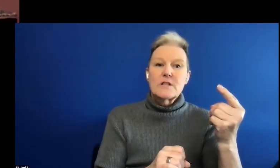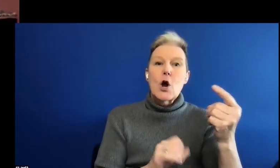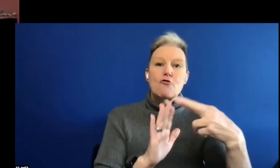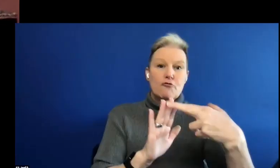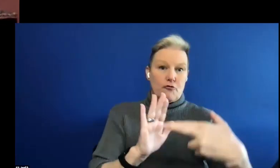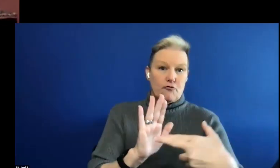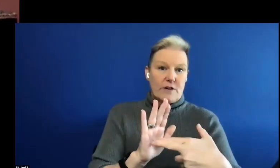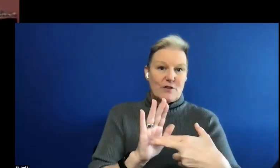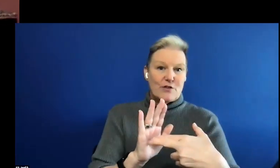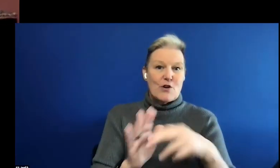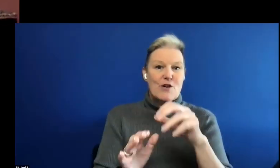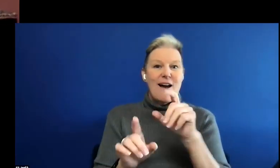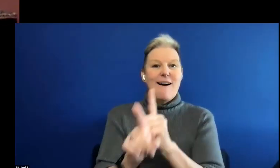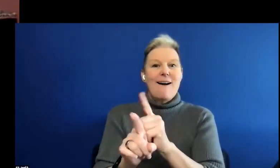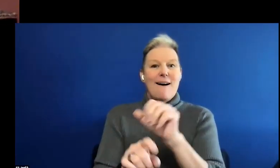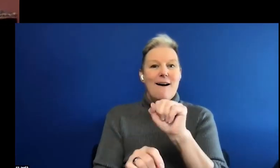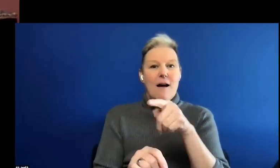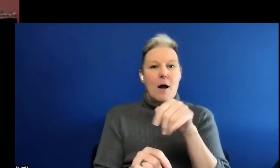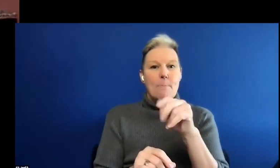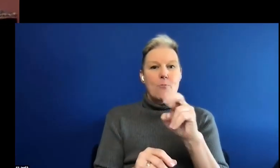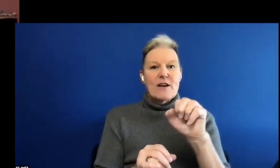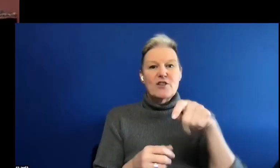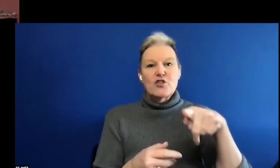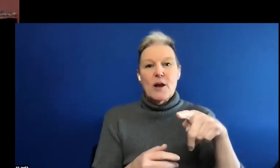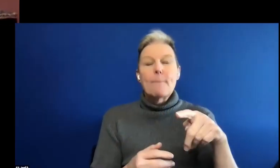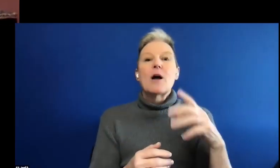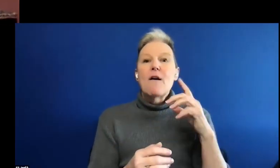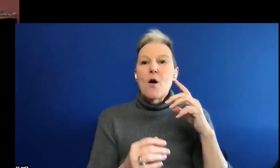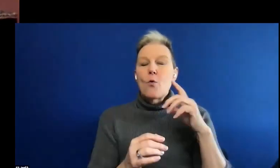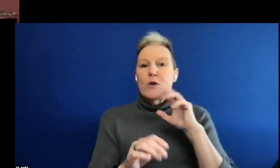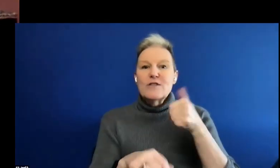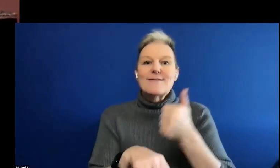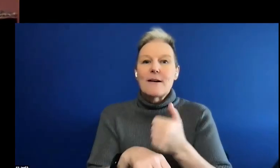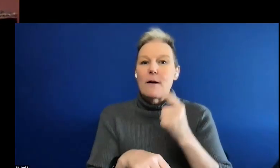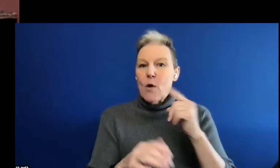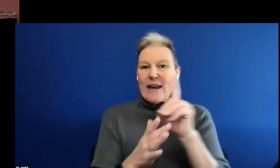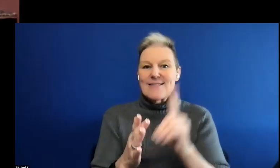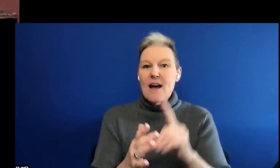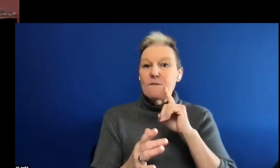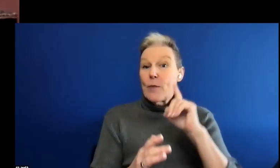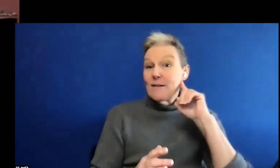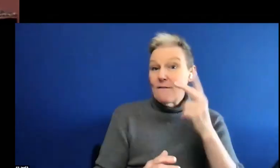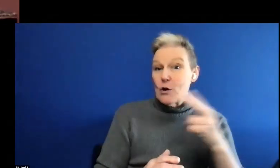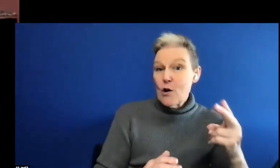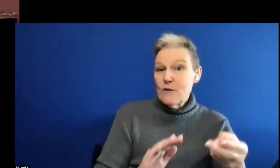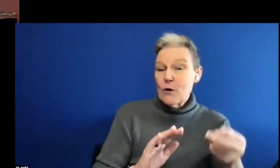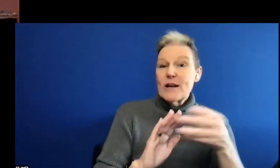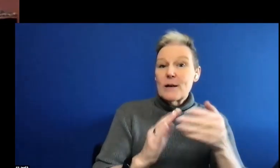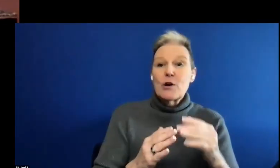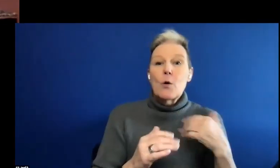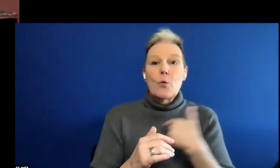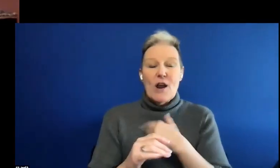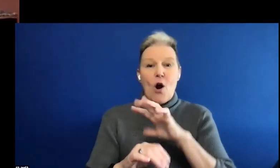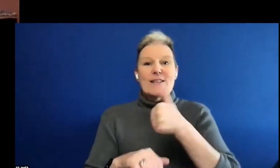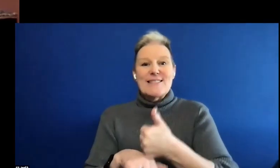registered apprenticeship, which is designed for the deaf and hard of hearing community. We are forming a consortium with